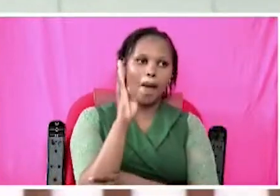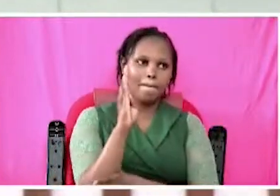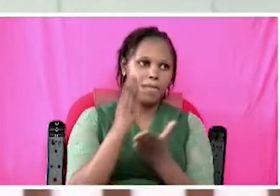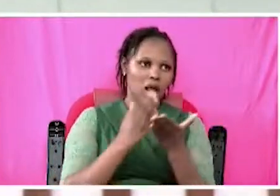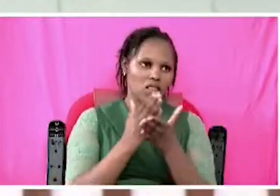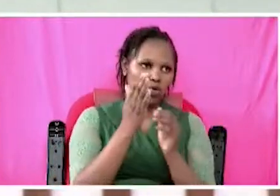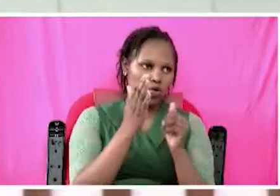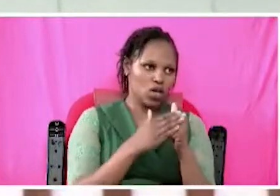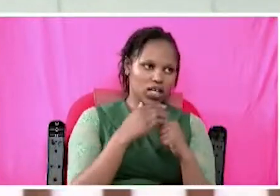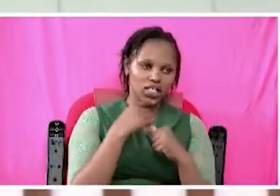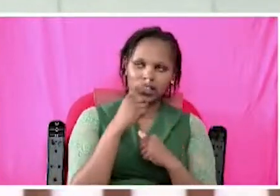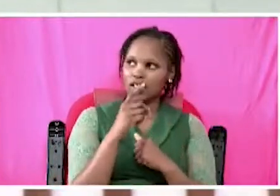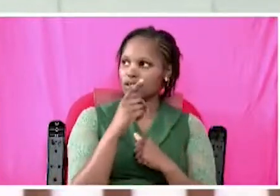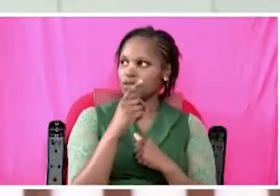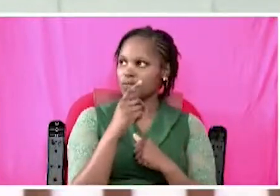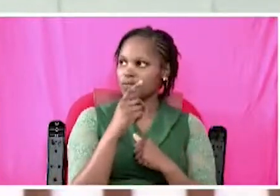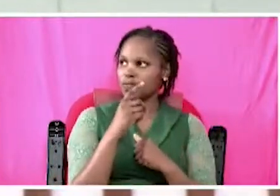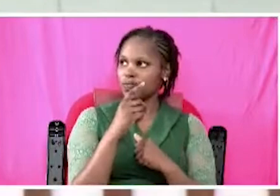says, well,